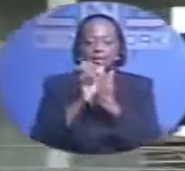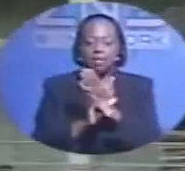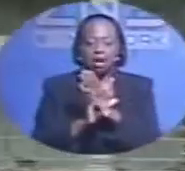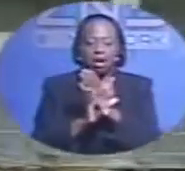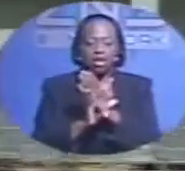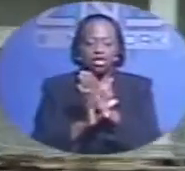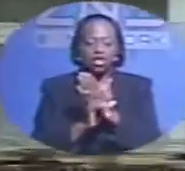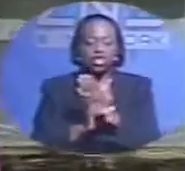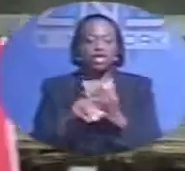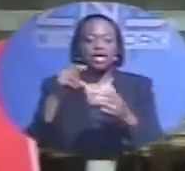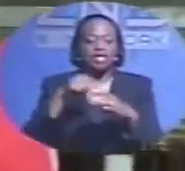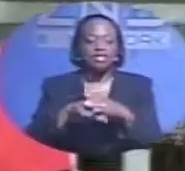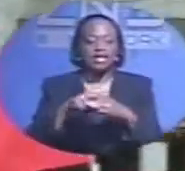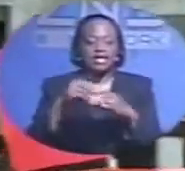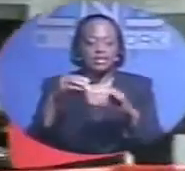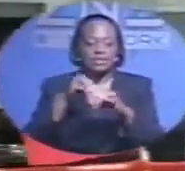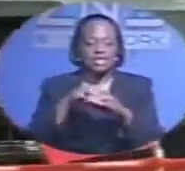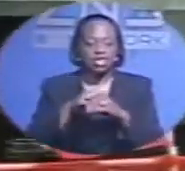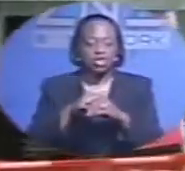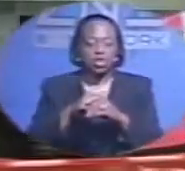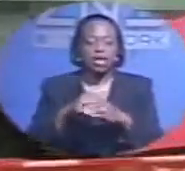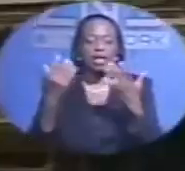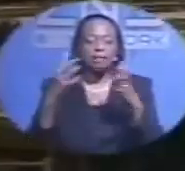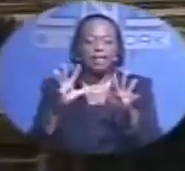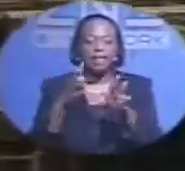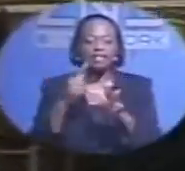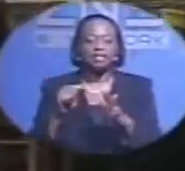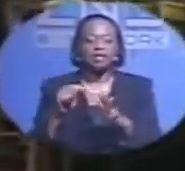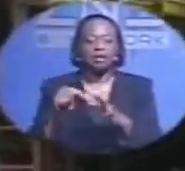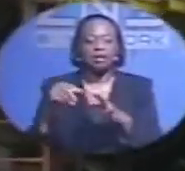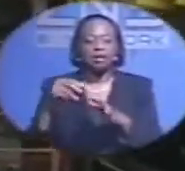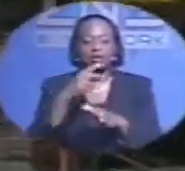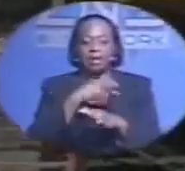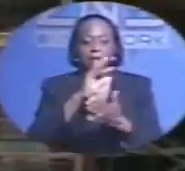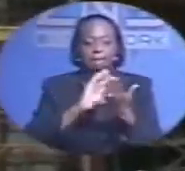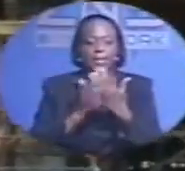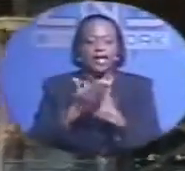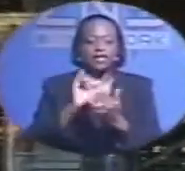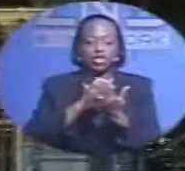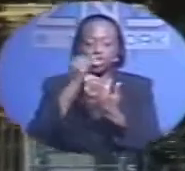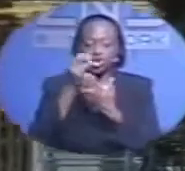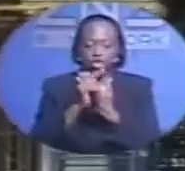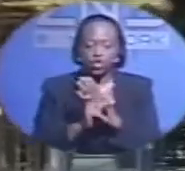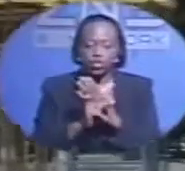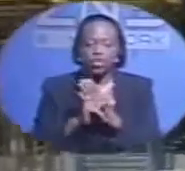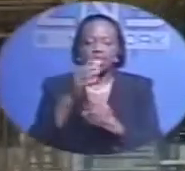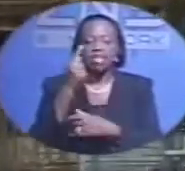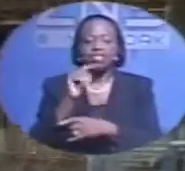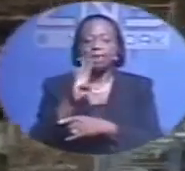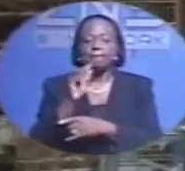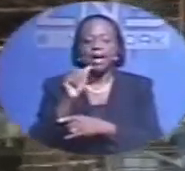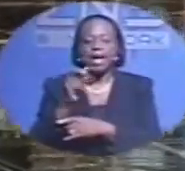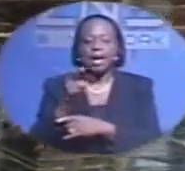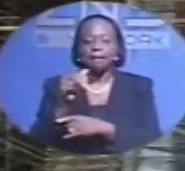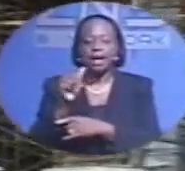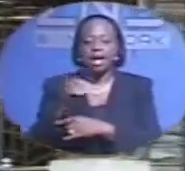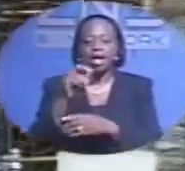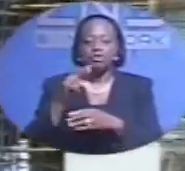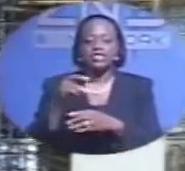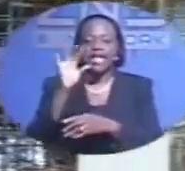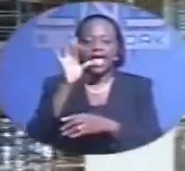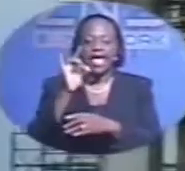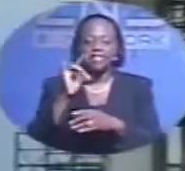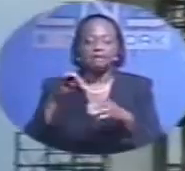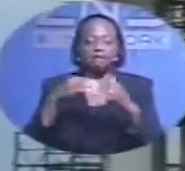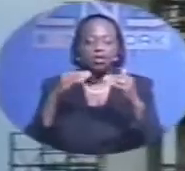piling cages were installed, completing the resort's foundation. By June, the Balmar Casino and Hotel Tower had reached 8 floors, the Grand